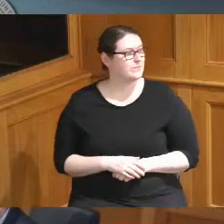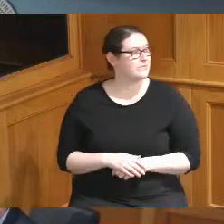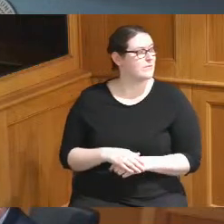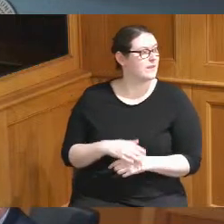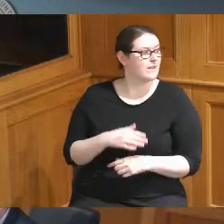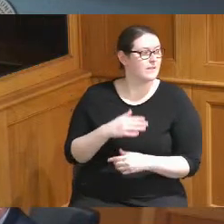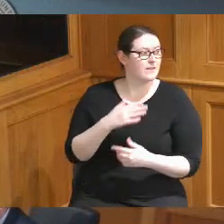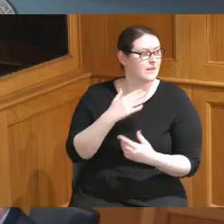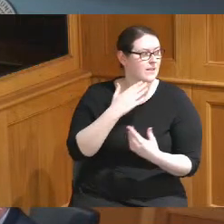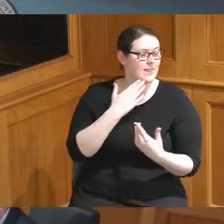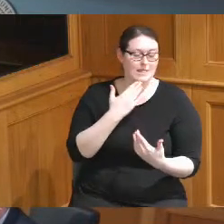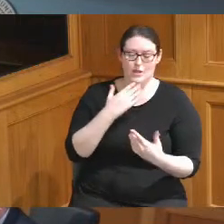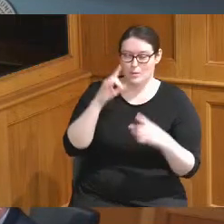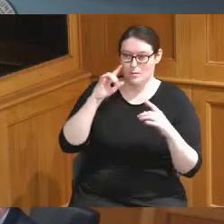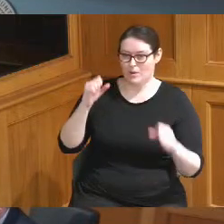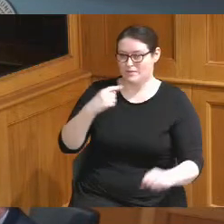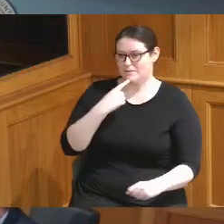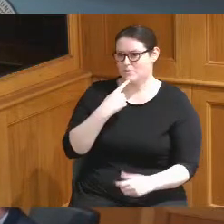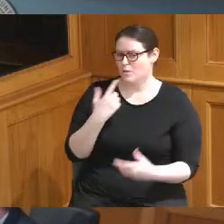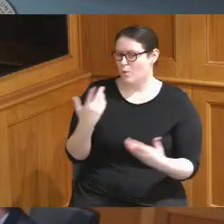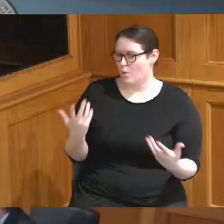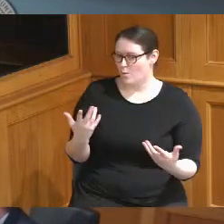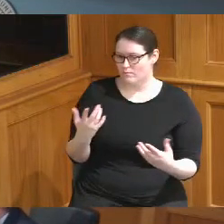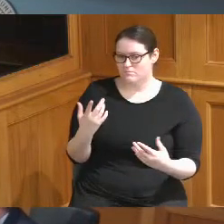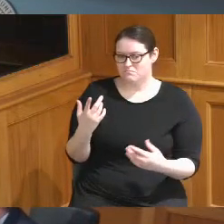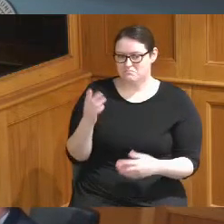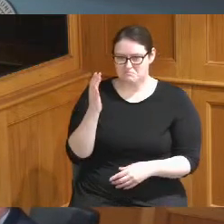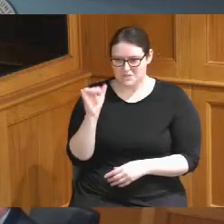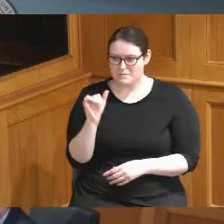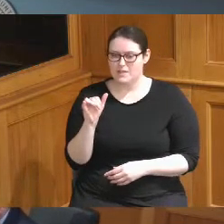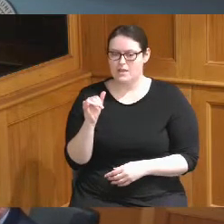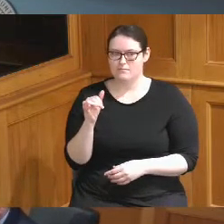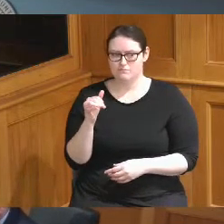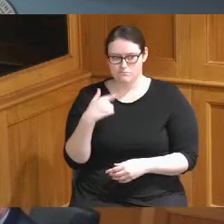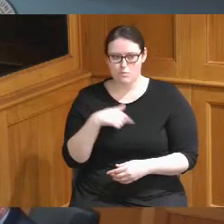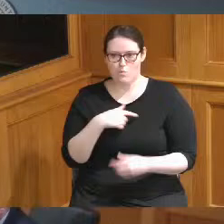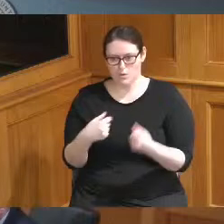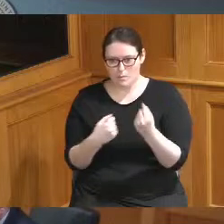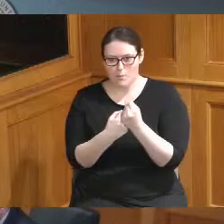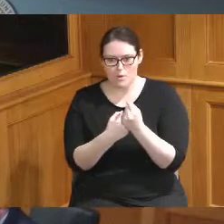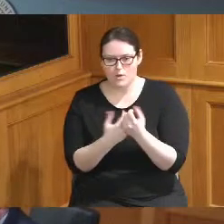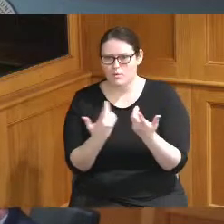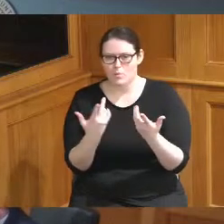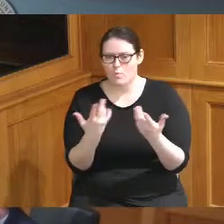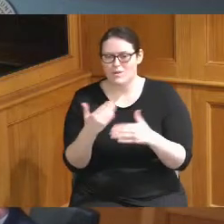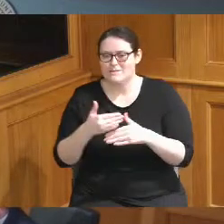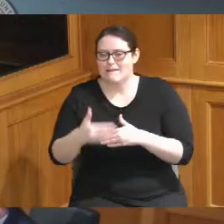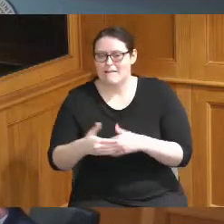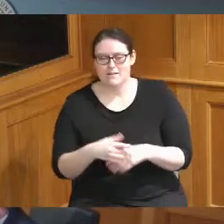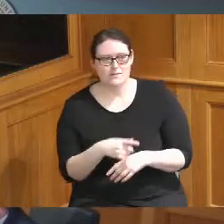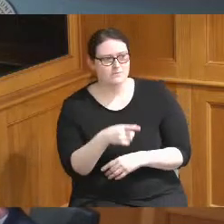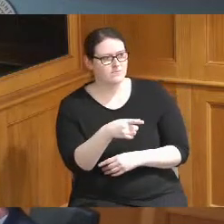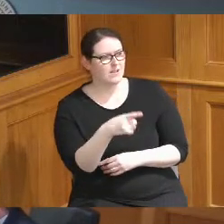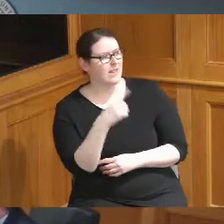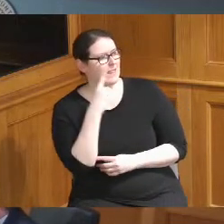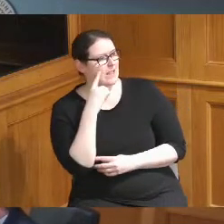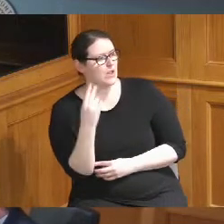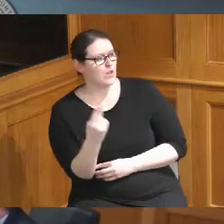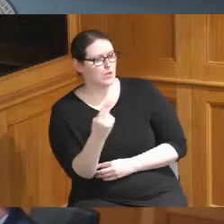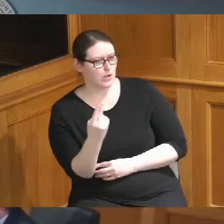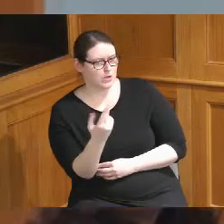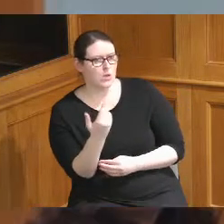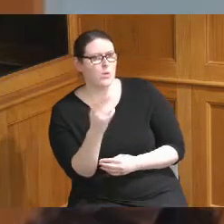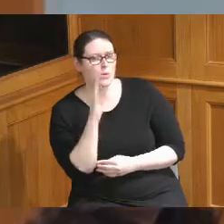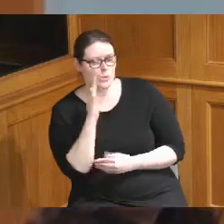Harry, where do we go from here? It looks like there's support. Do we get a resolution? I believe Thursday you'll probably have it with a resolution. We've